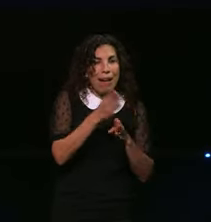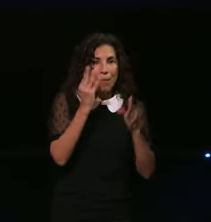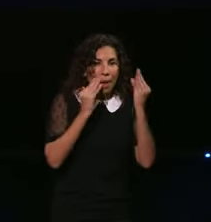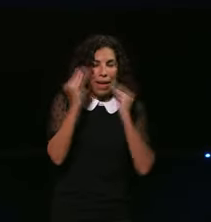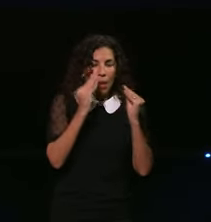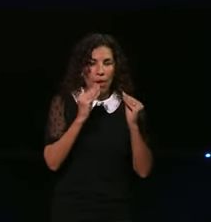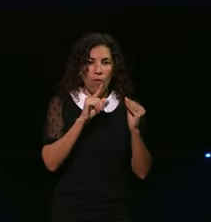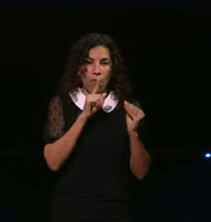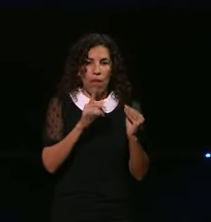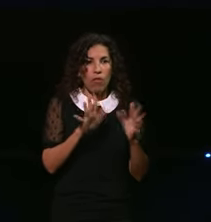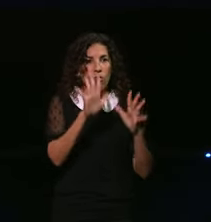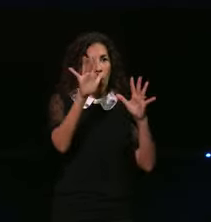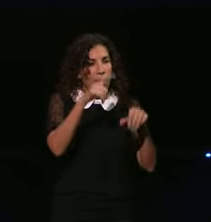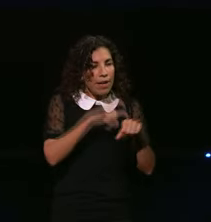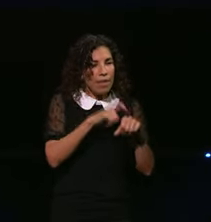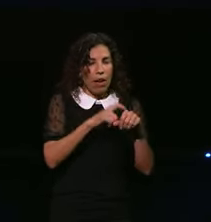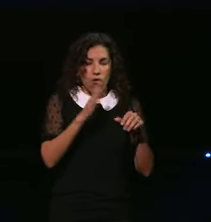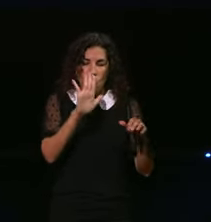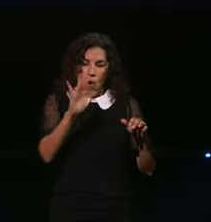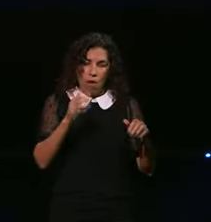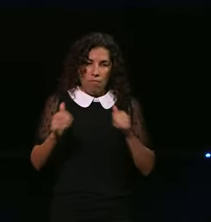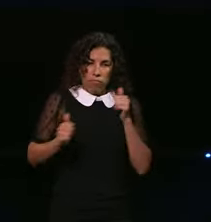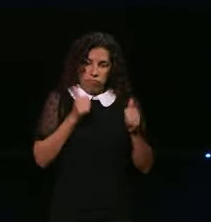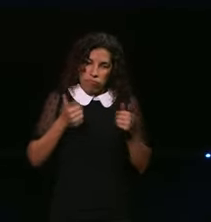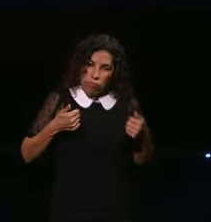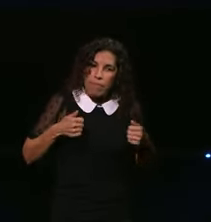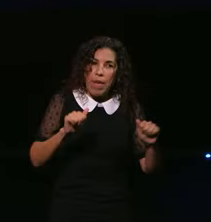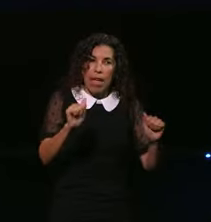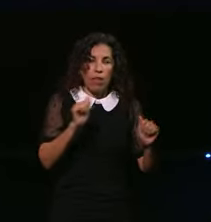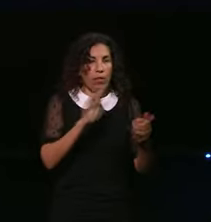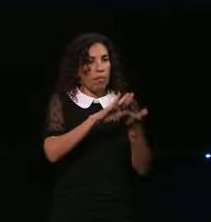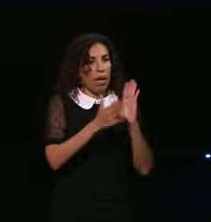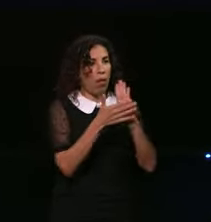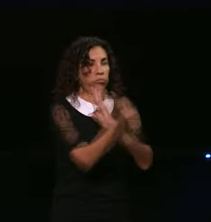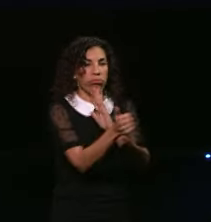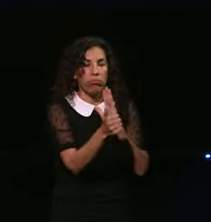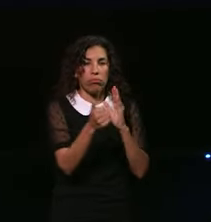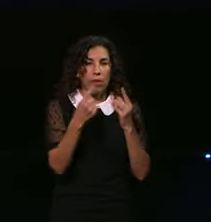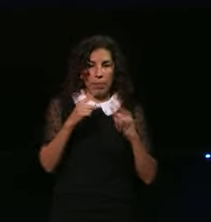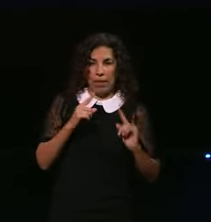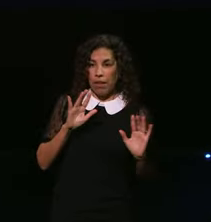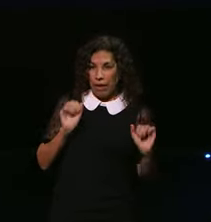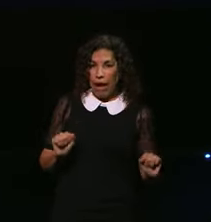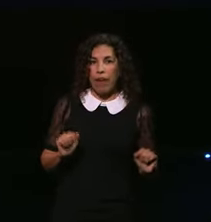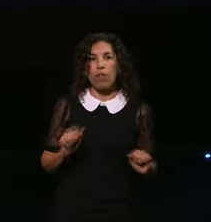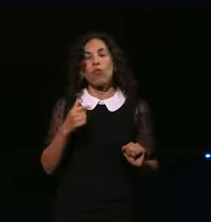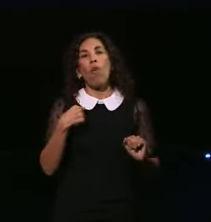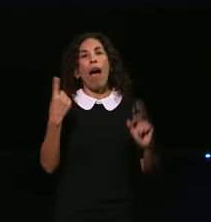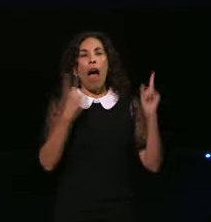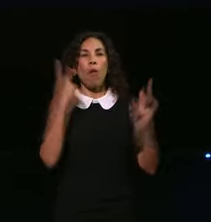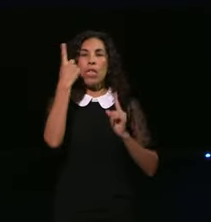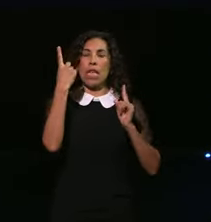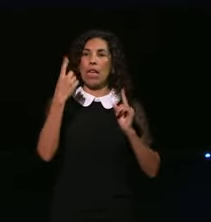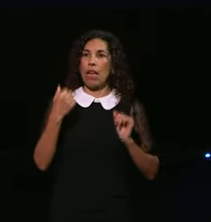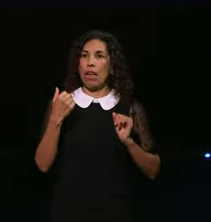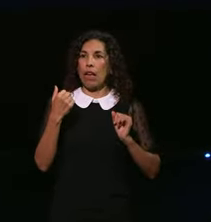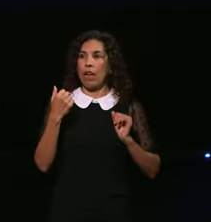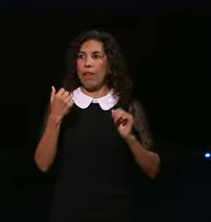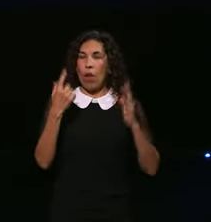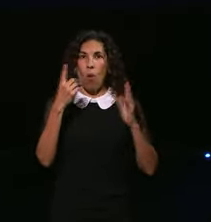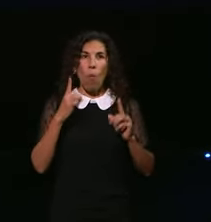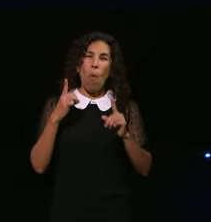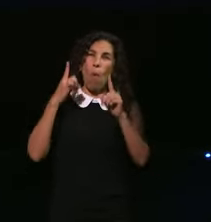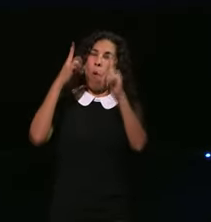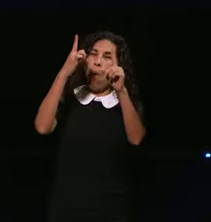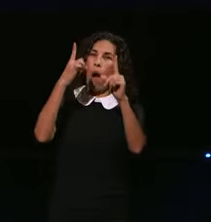spend your time and doing your best effort to be an excellent makeup artist. And so I was thinking, someday I